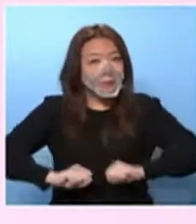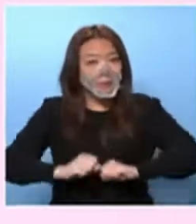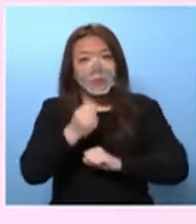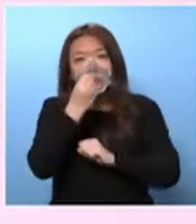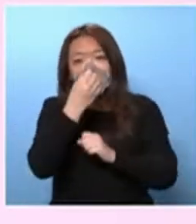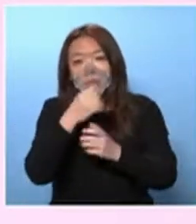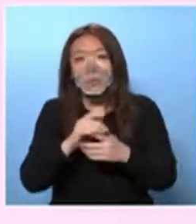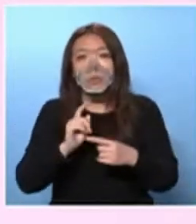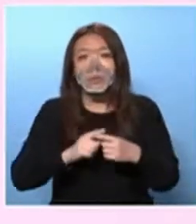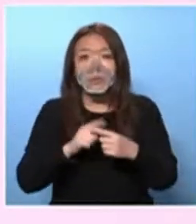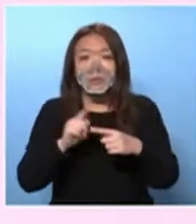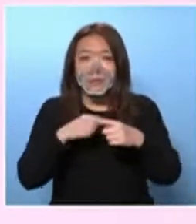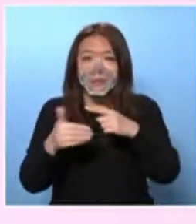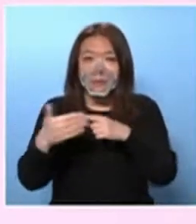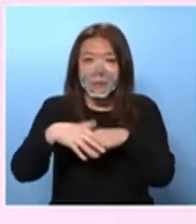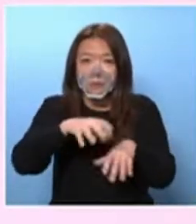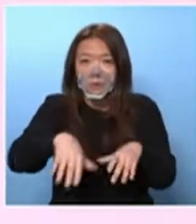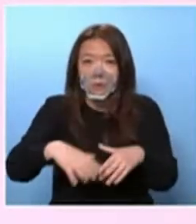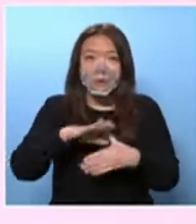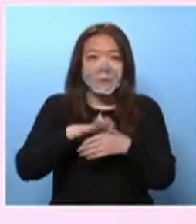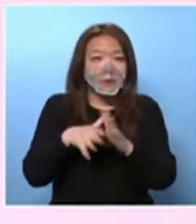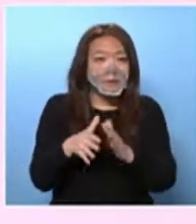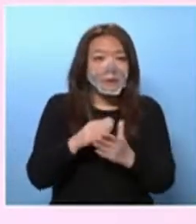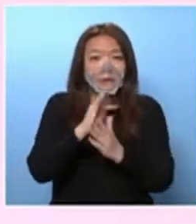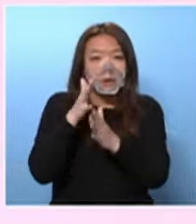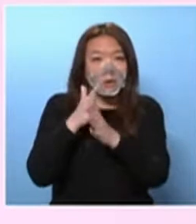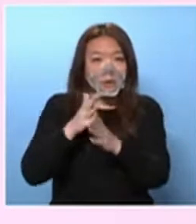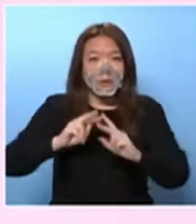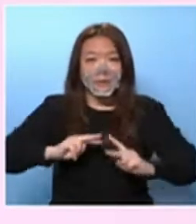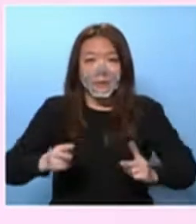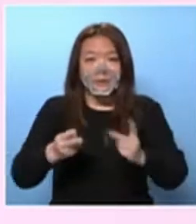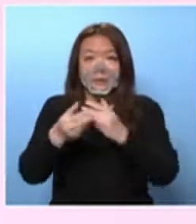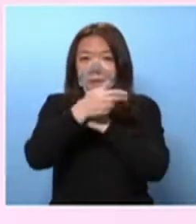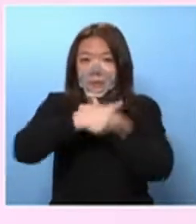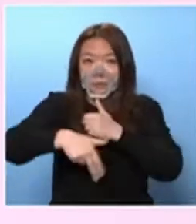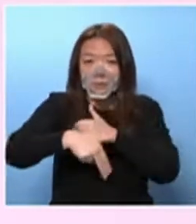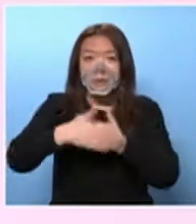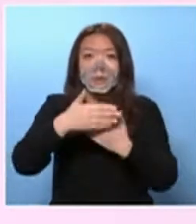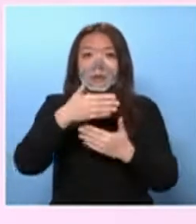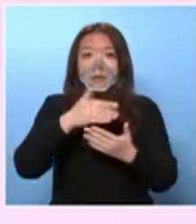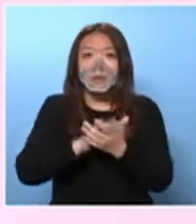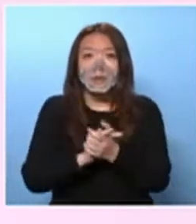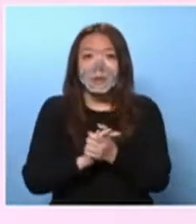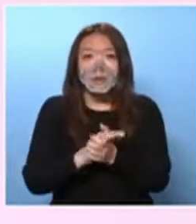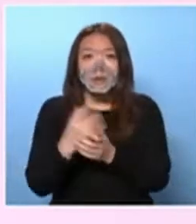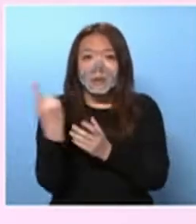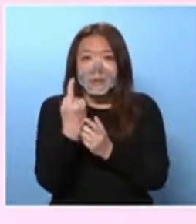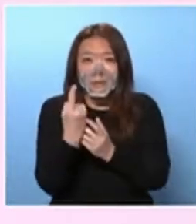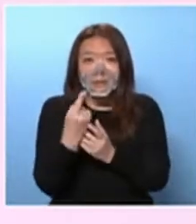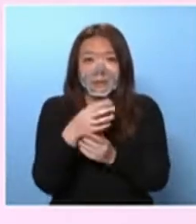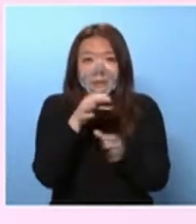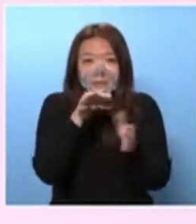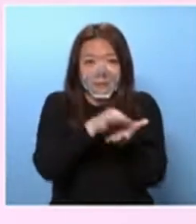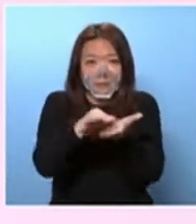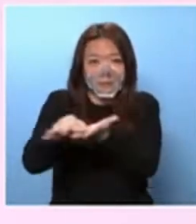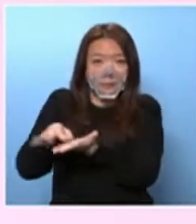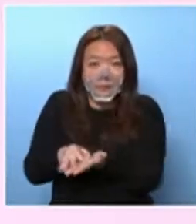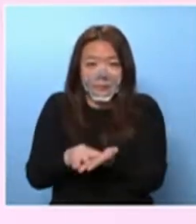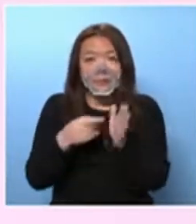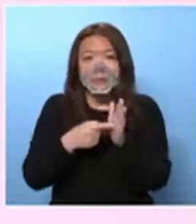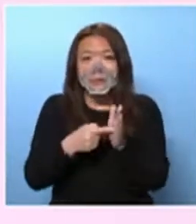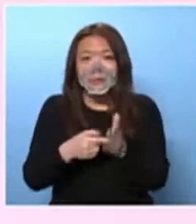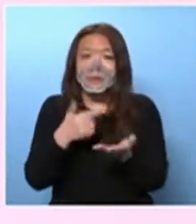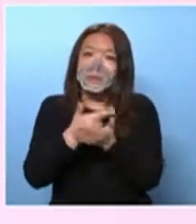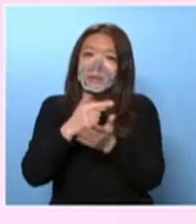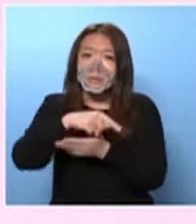to attract tourists from outside Hong Kong. This will also help consolidate Hong Kong's position as a core demonstration zone for